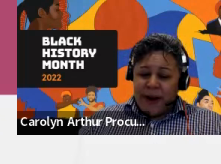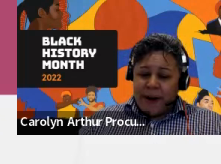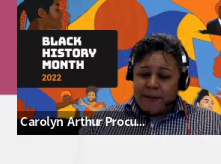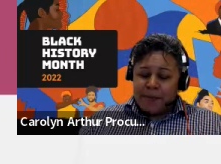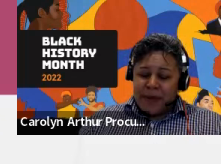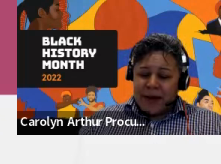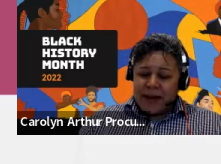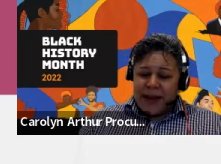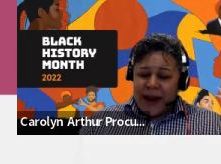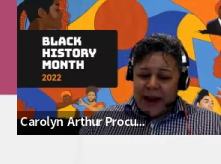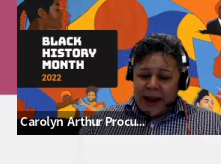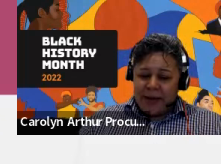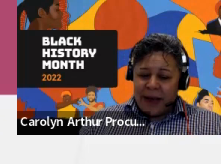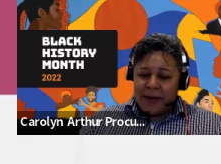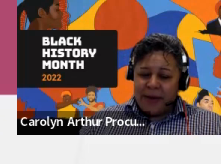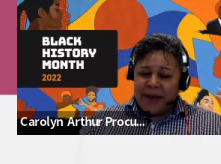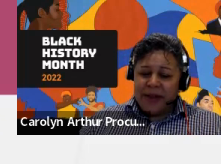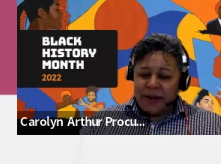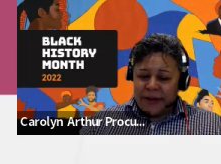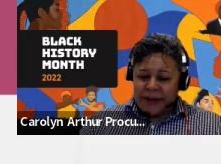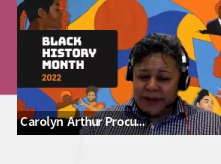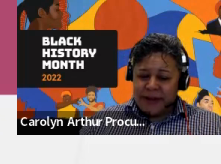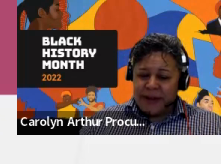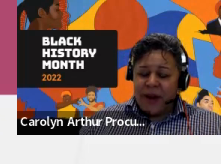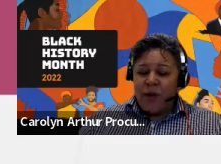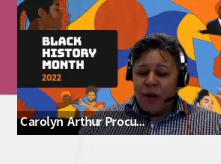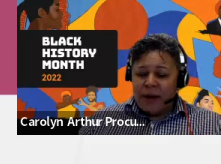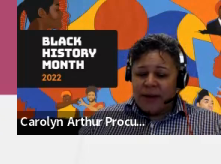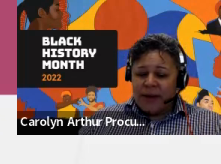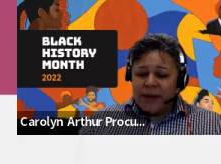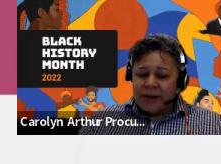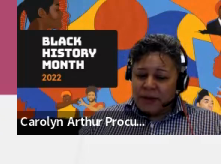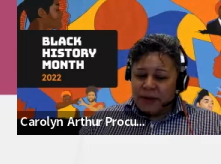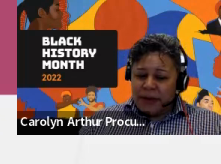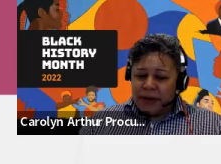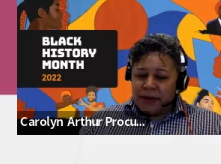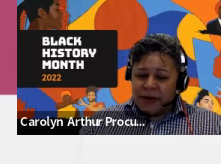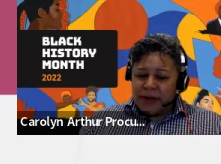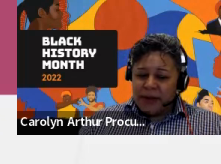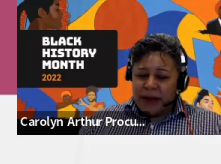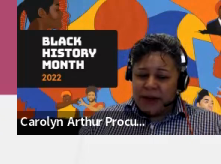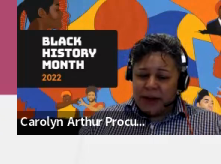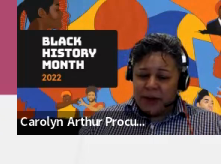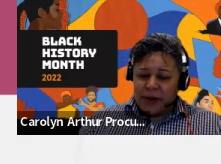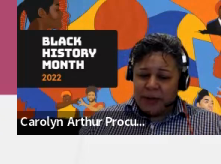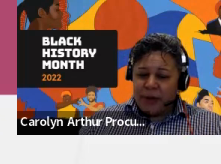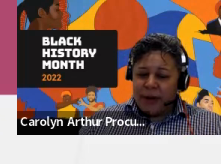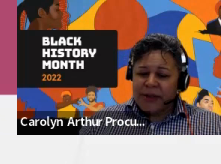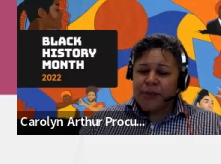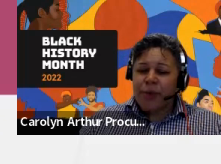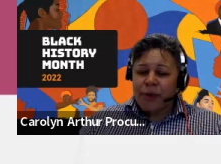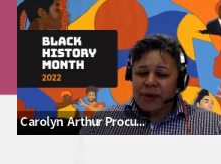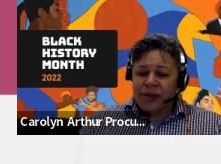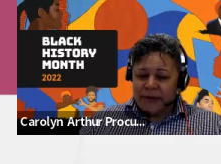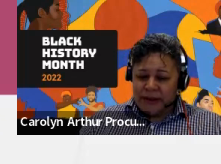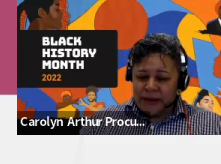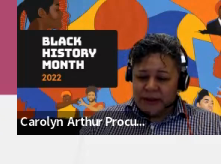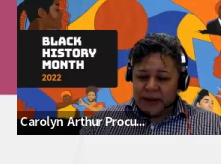of today, it being services, one of the systems we'd be interested in learning more about is